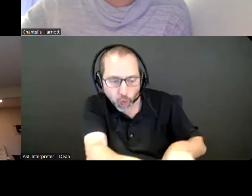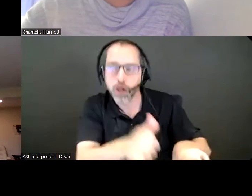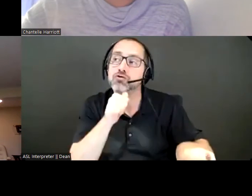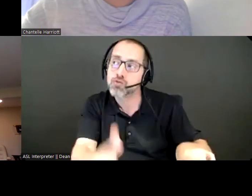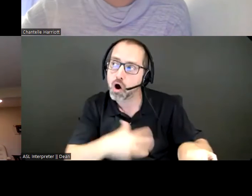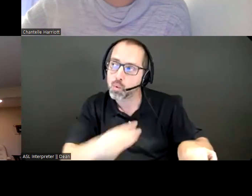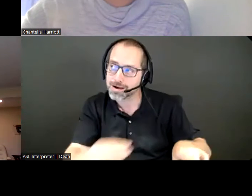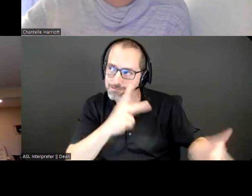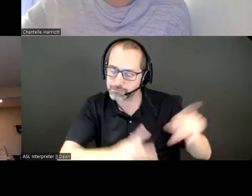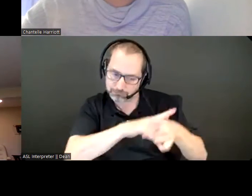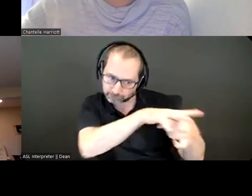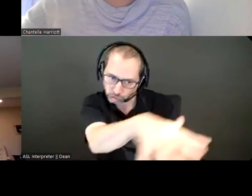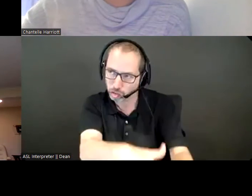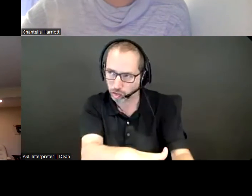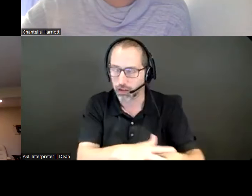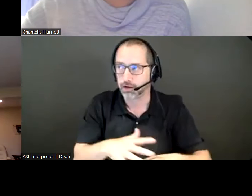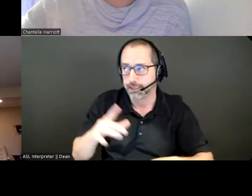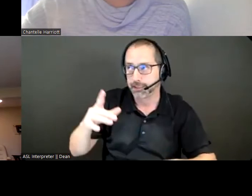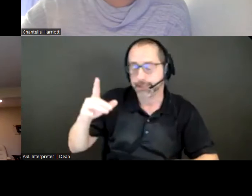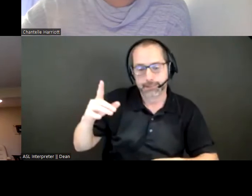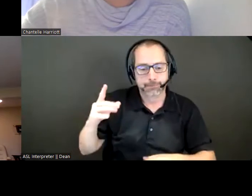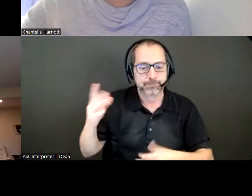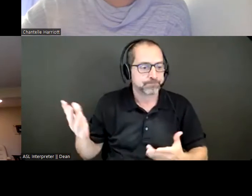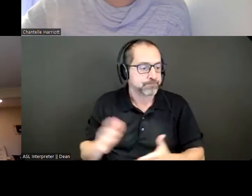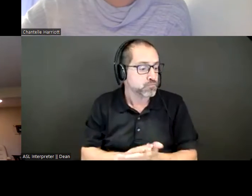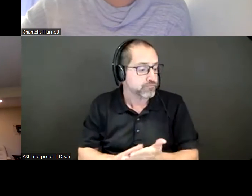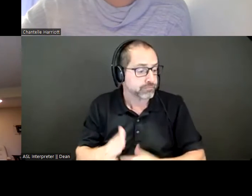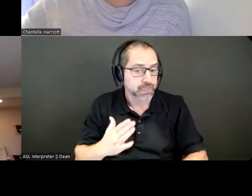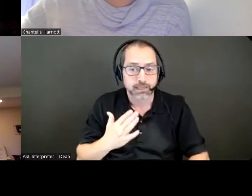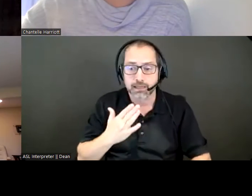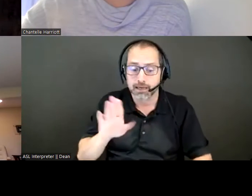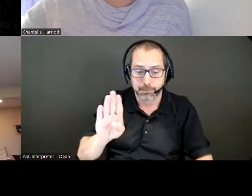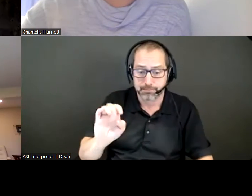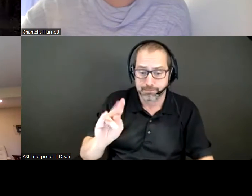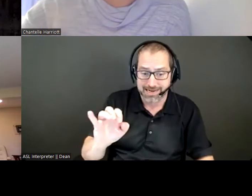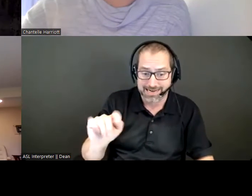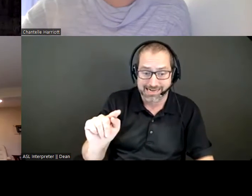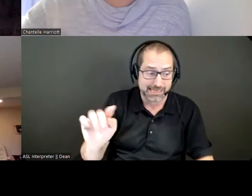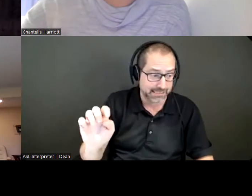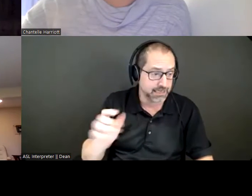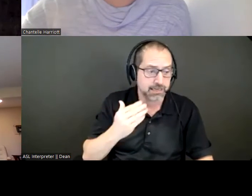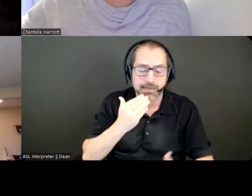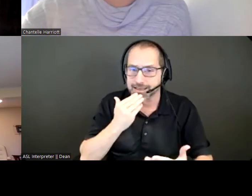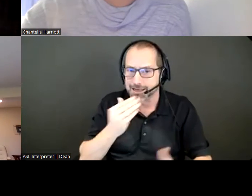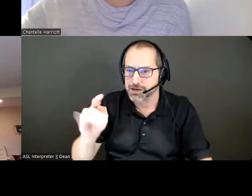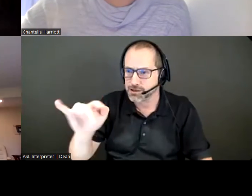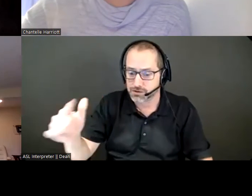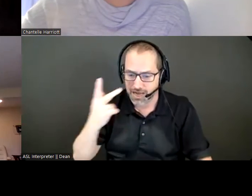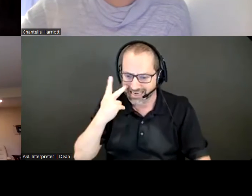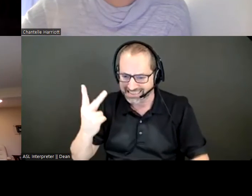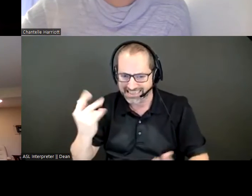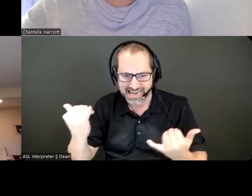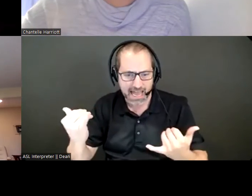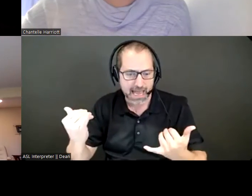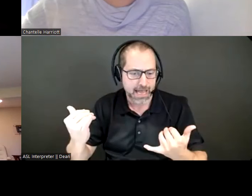Thank you, Angel. And I do not mean to rush this at all, but I do see that we've talked for a while, and I think people might have